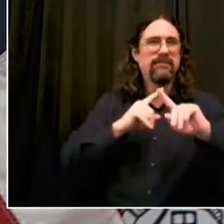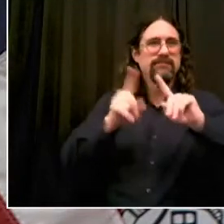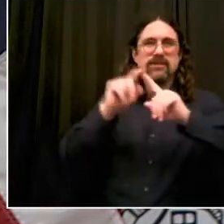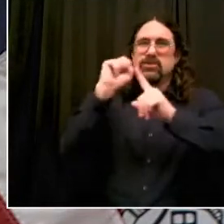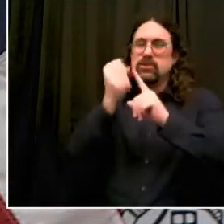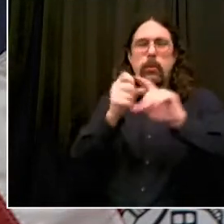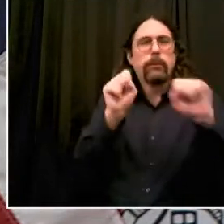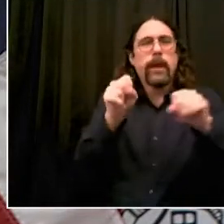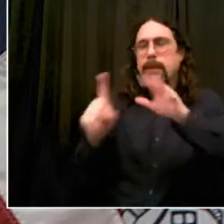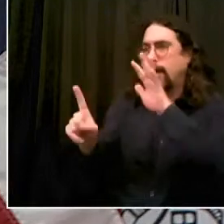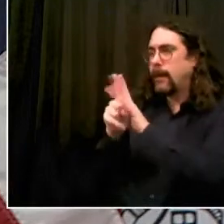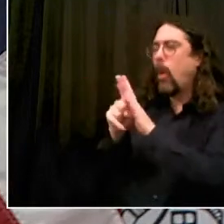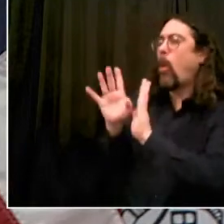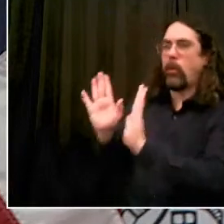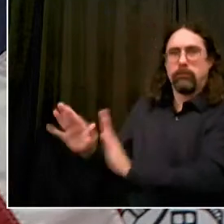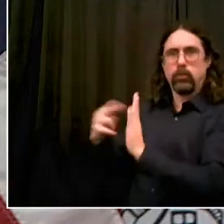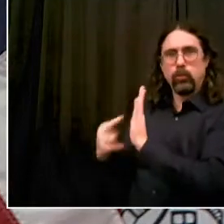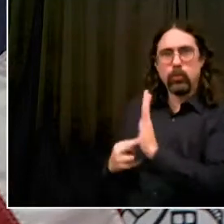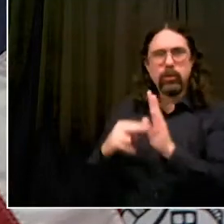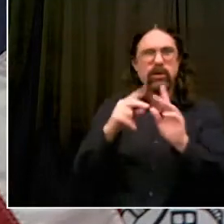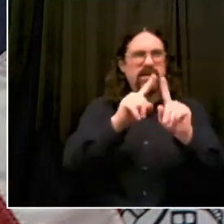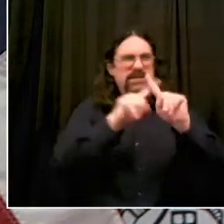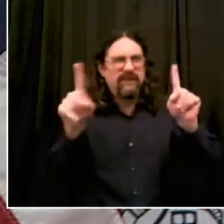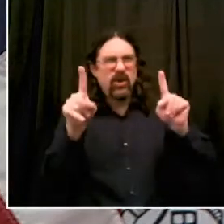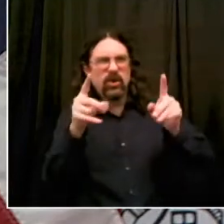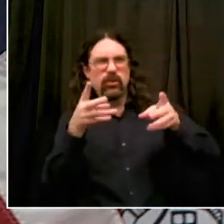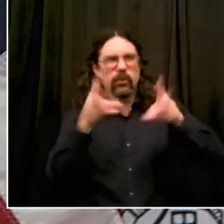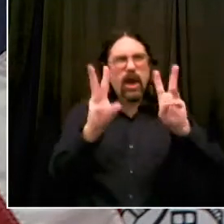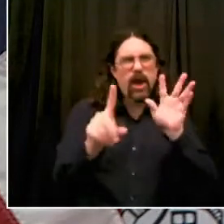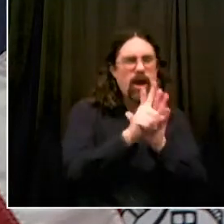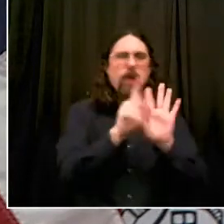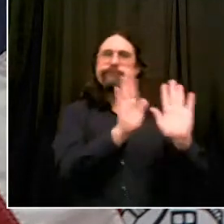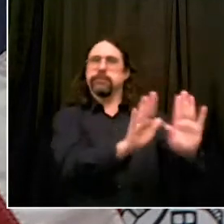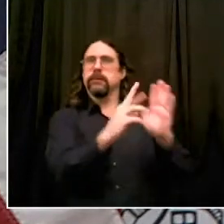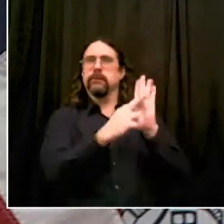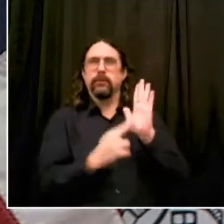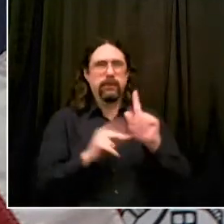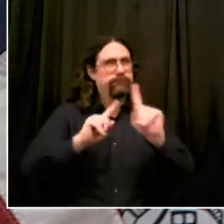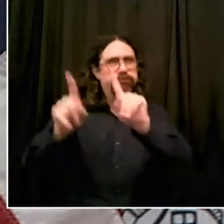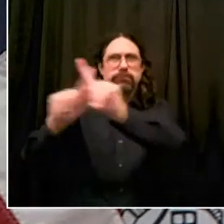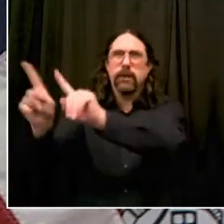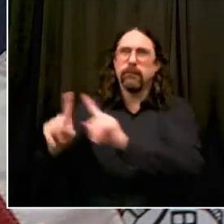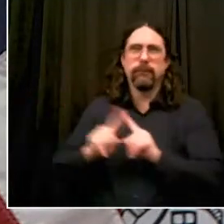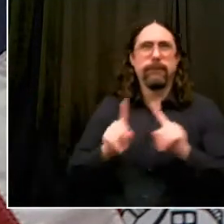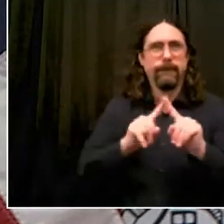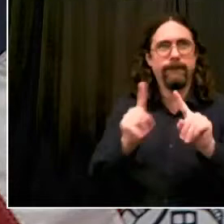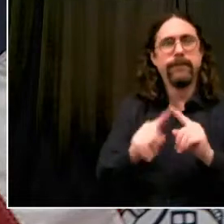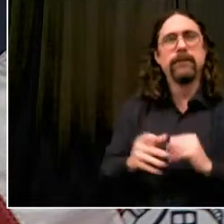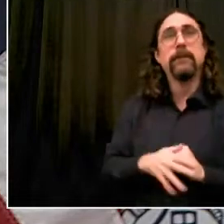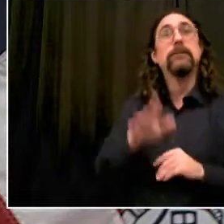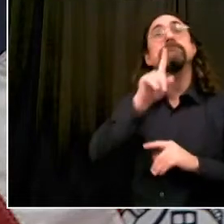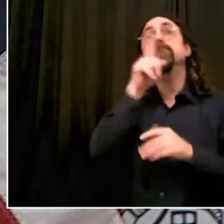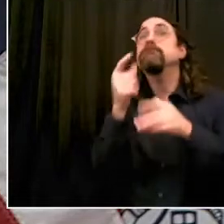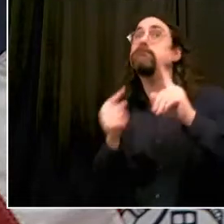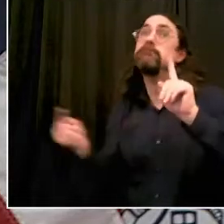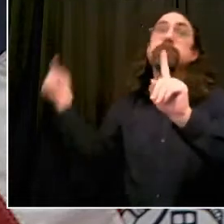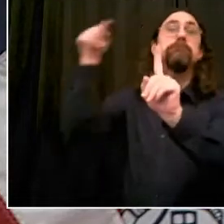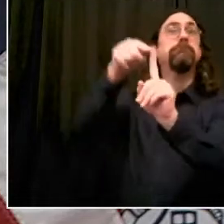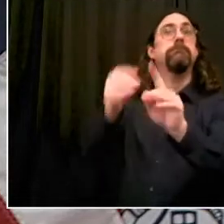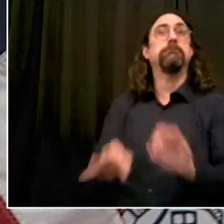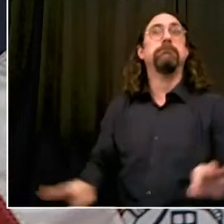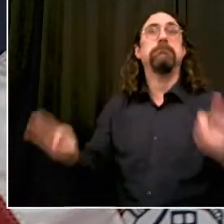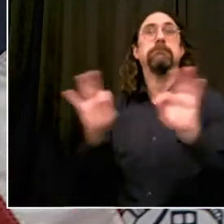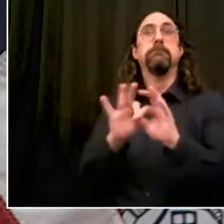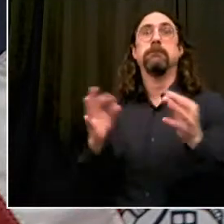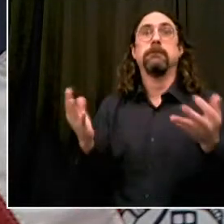to be. So it's not just one size fits all. It's based on the specifics of the investigation. We're going to take that same approach